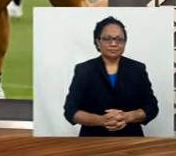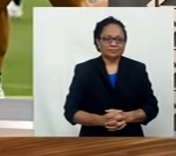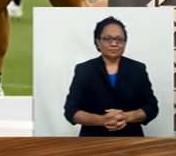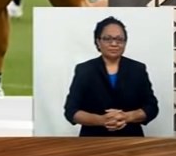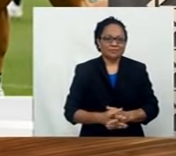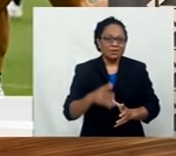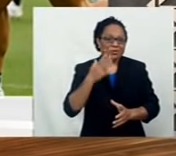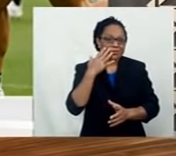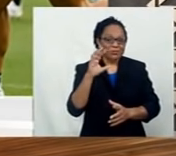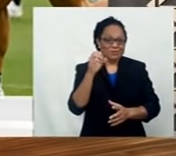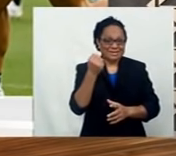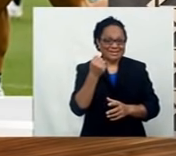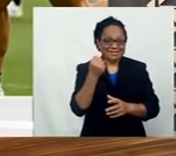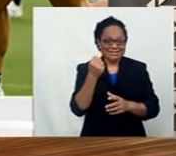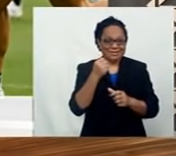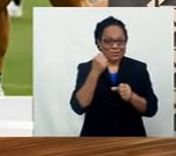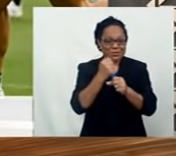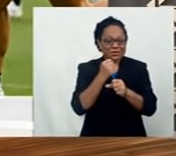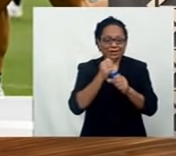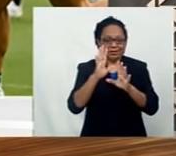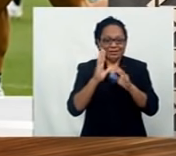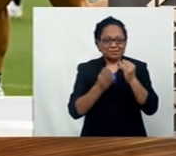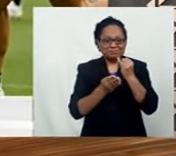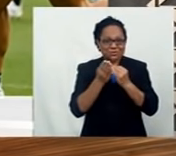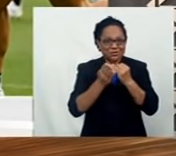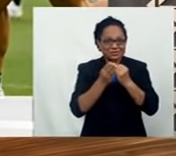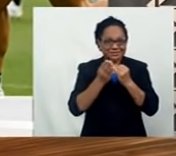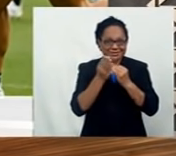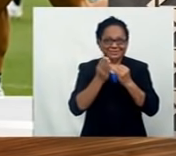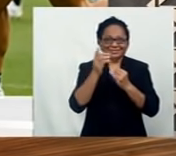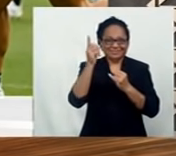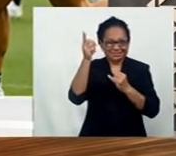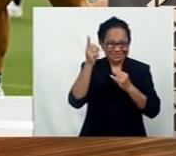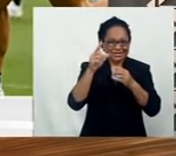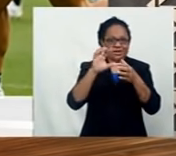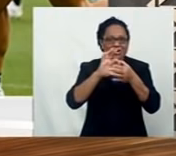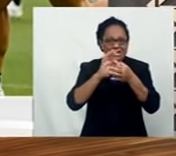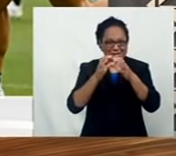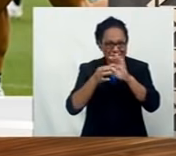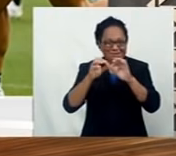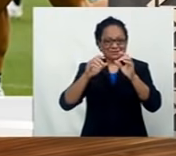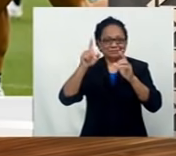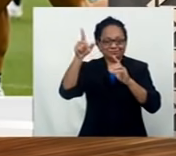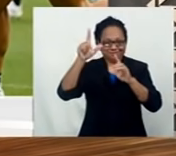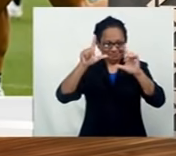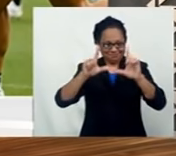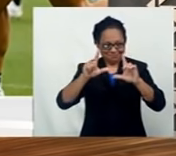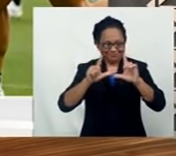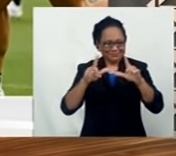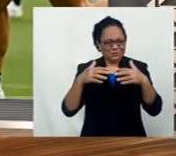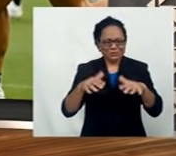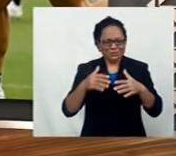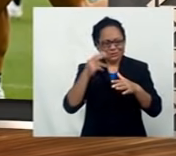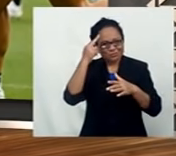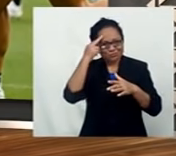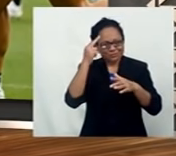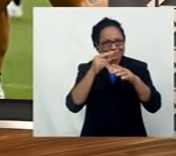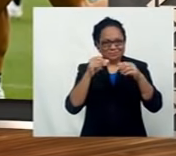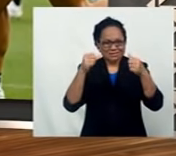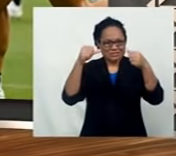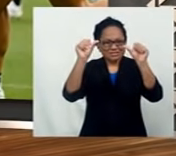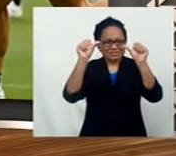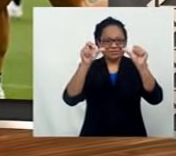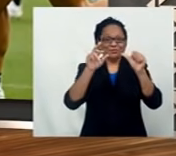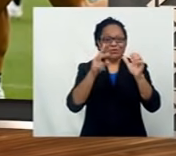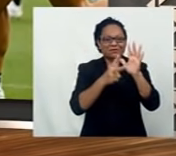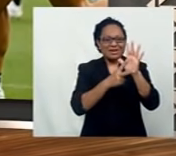Winning an Olympic medal with the Fijiana 7 side has been a dream come true for Vasiti Solikoviti. But just like anything worth achieving